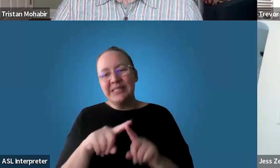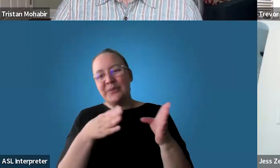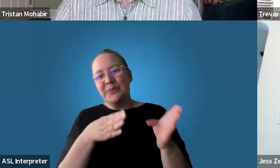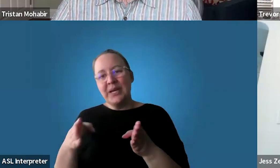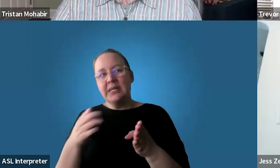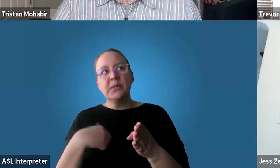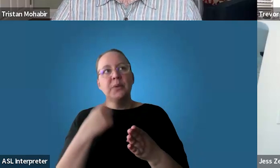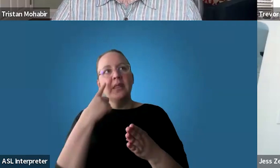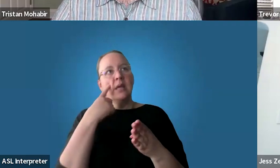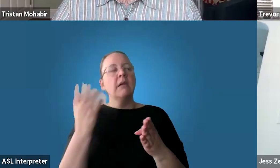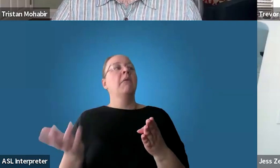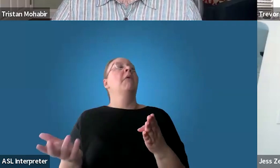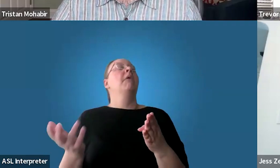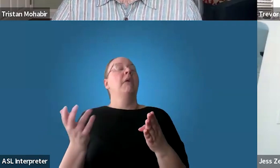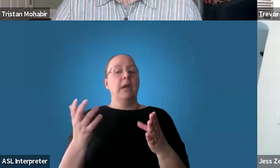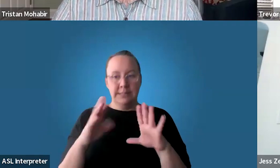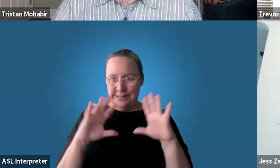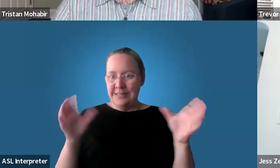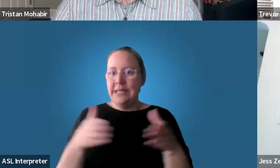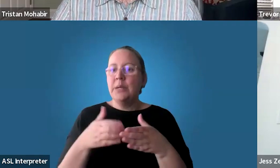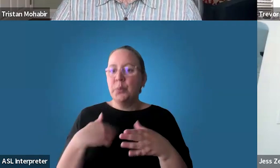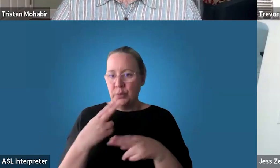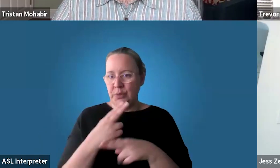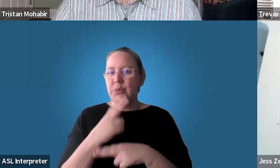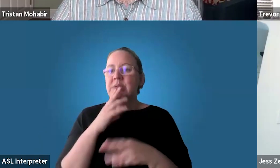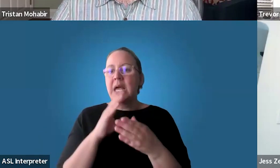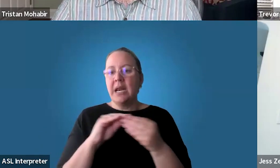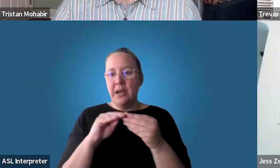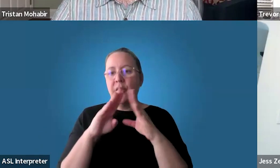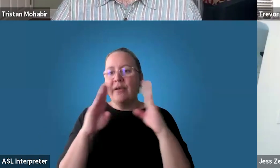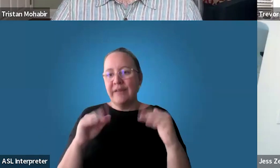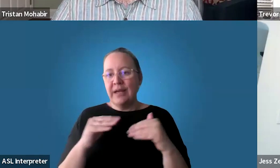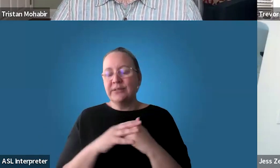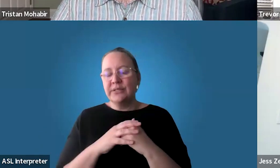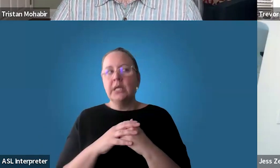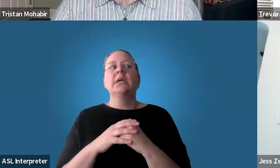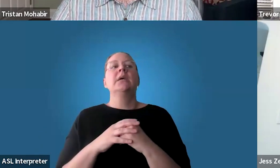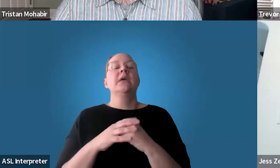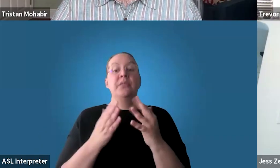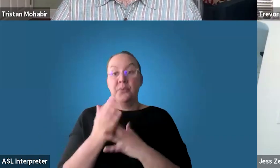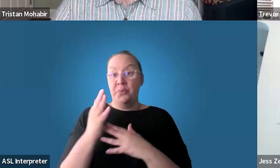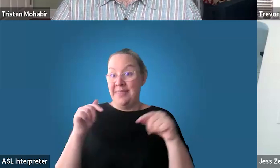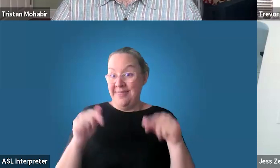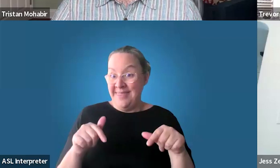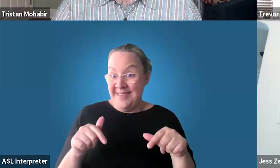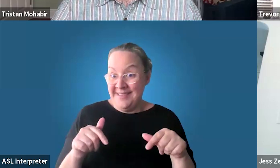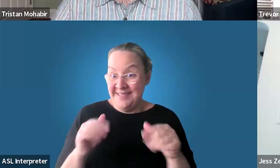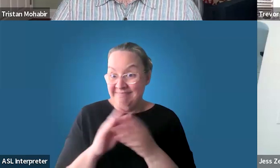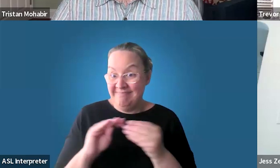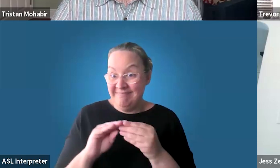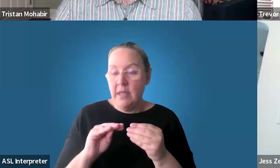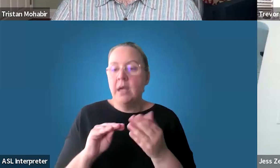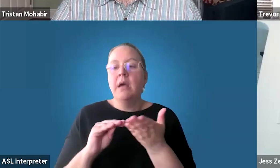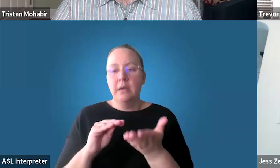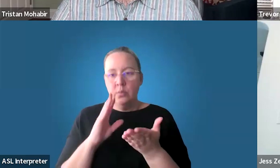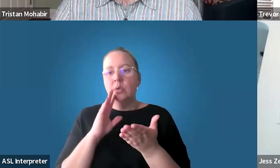think we as a team will use the narrative house, and we hope that through things like this gives folks ideas of how to